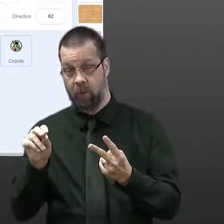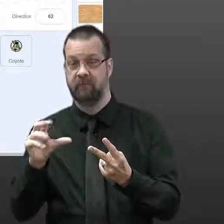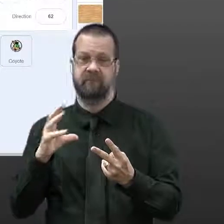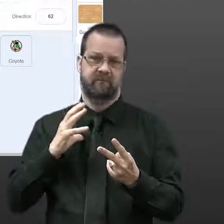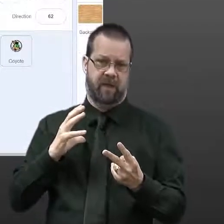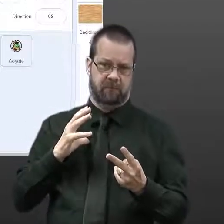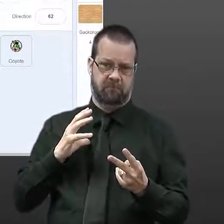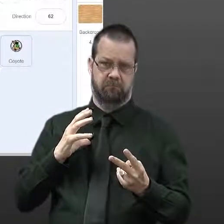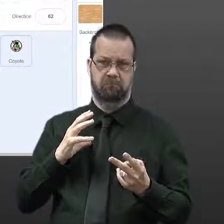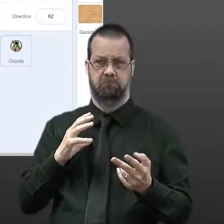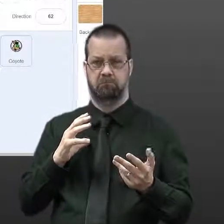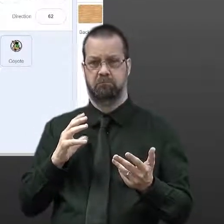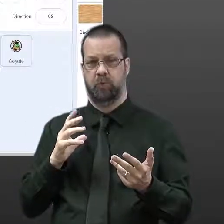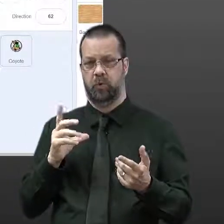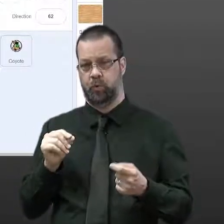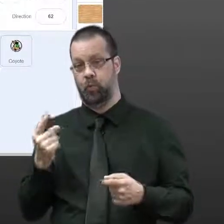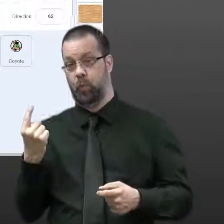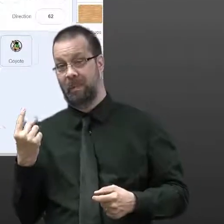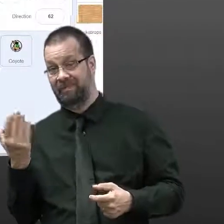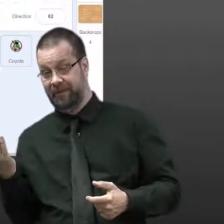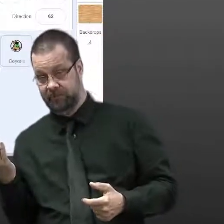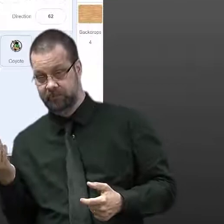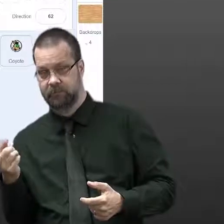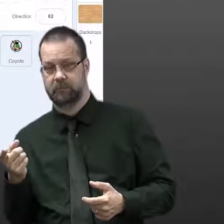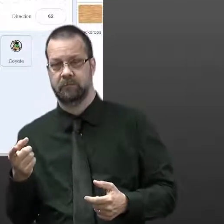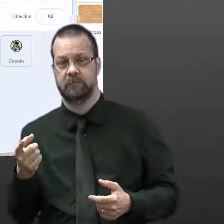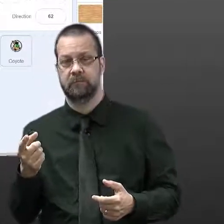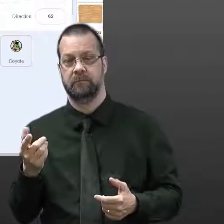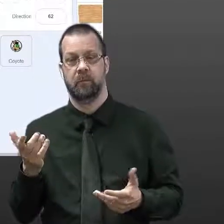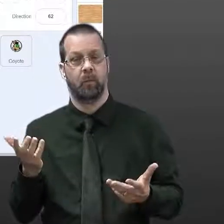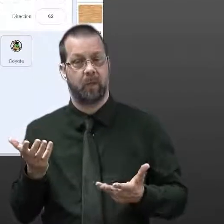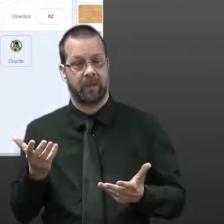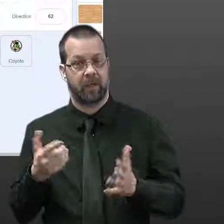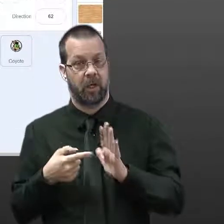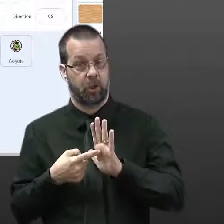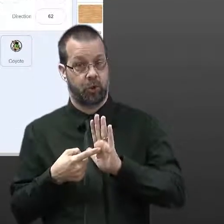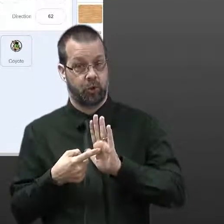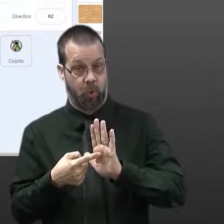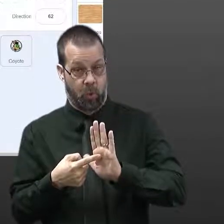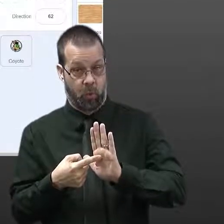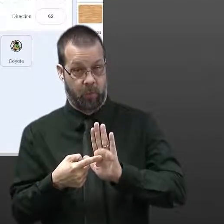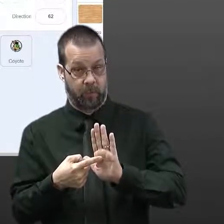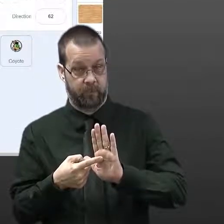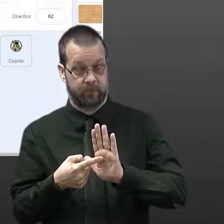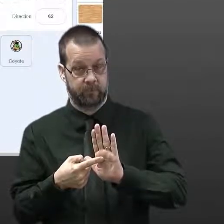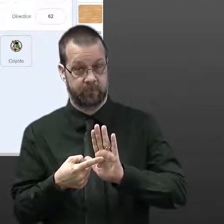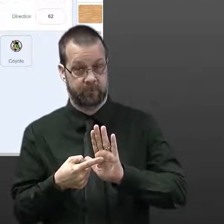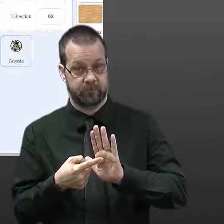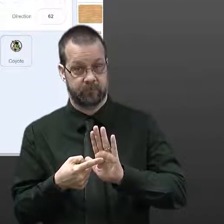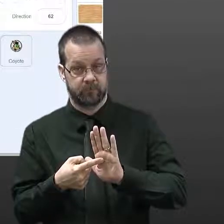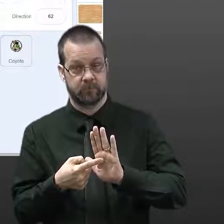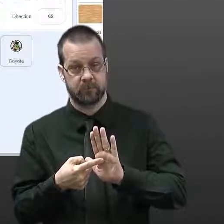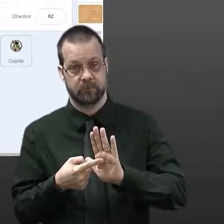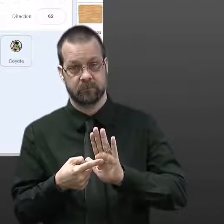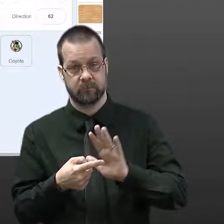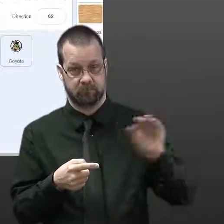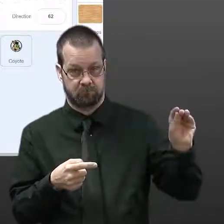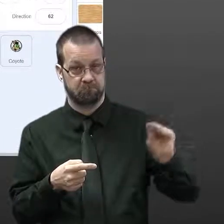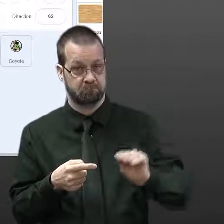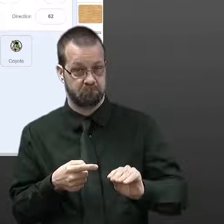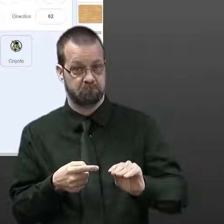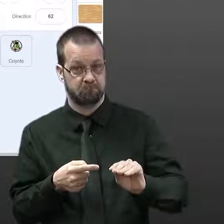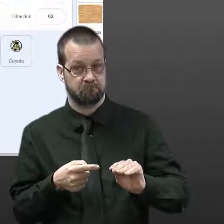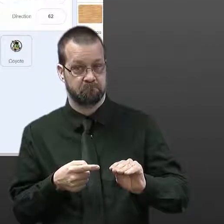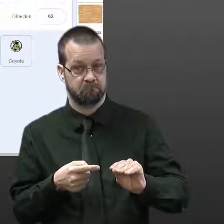no. If it is no, then we're going to do one thing, which is show. We can